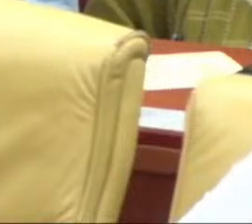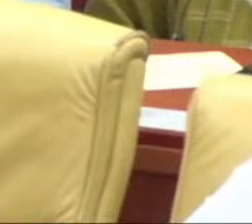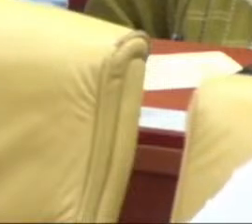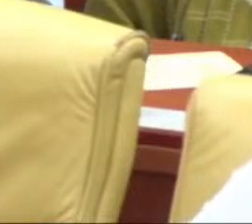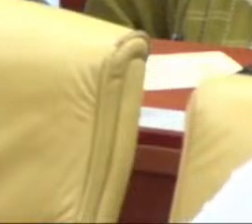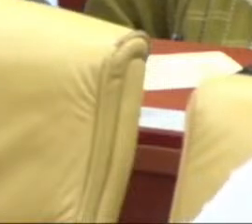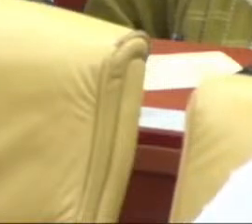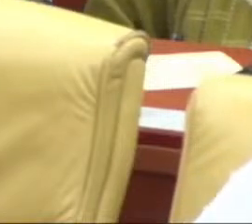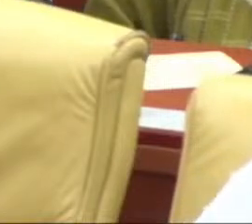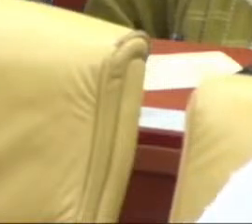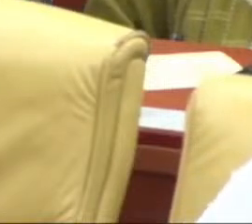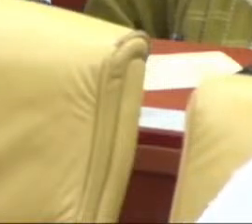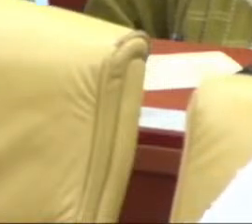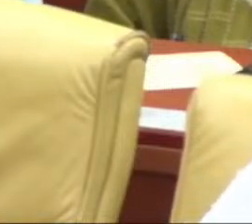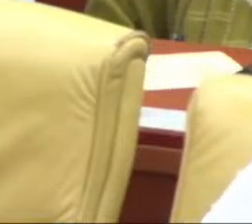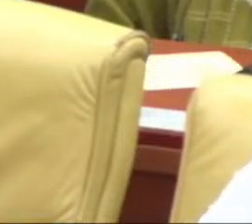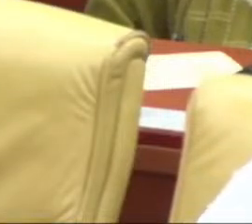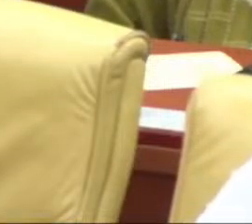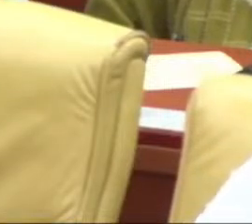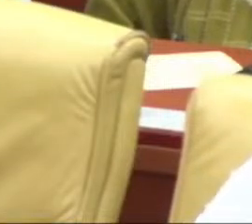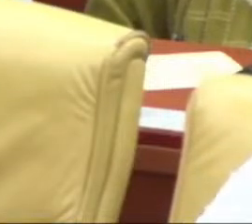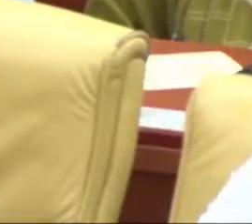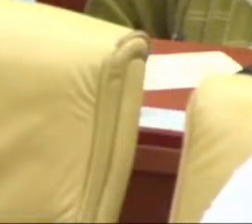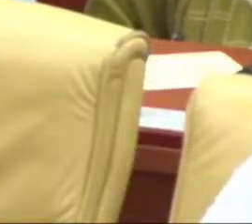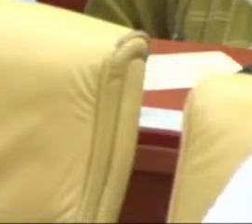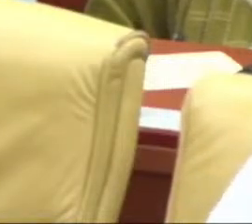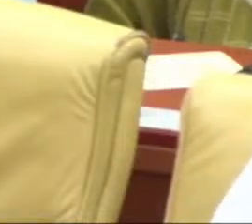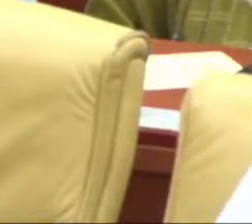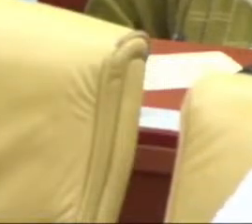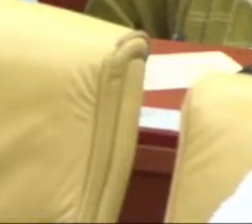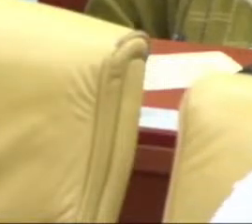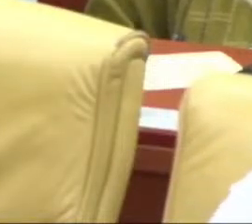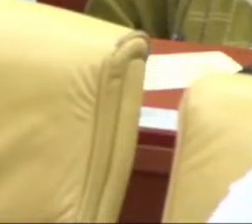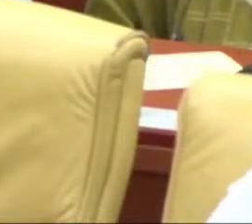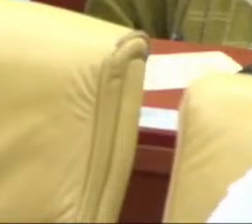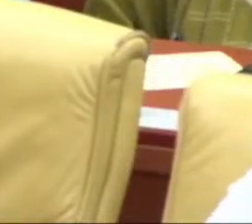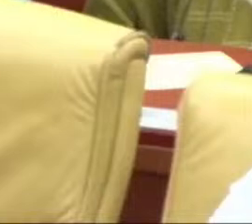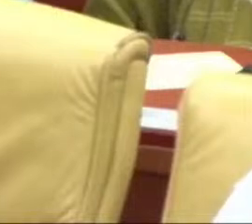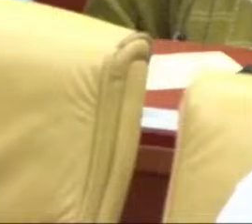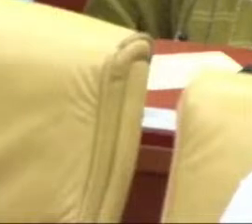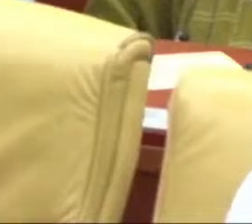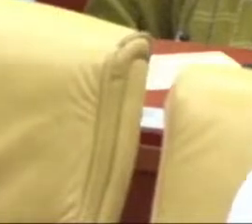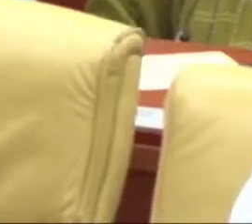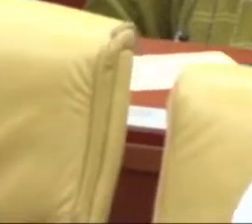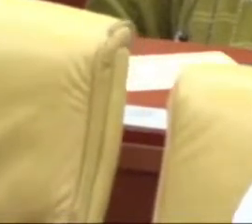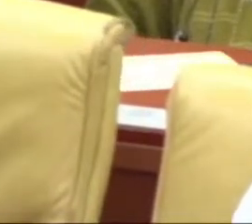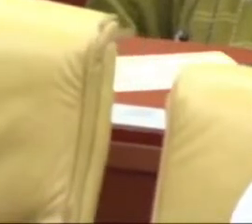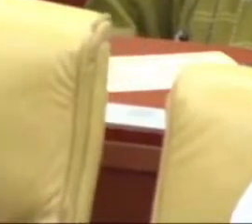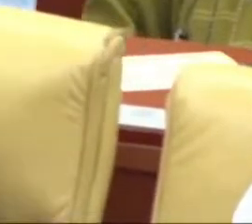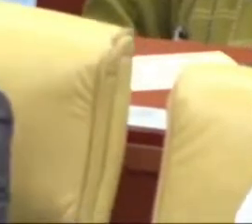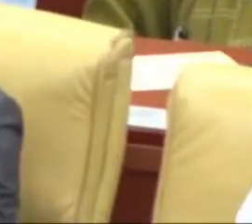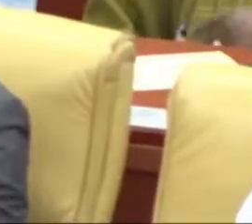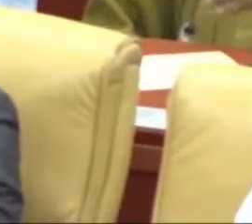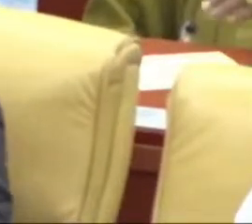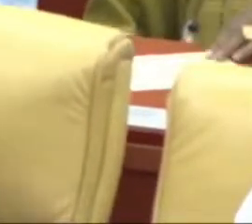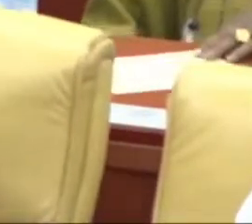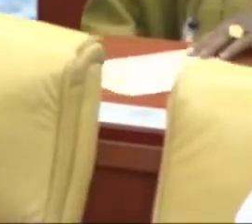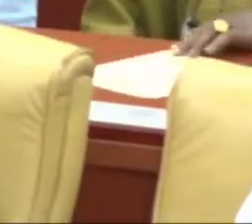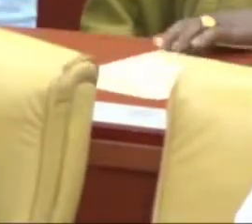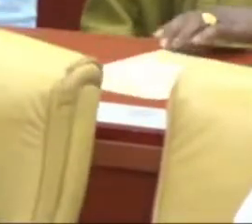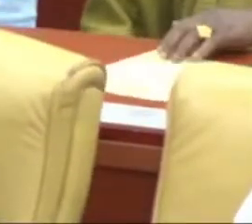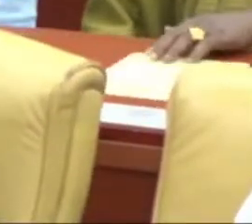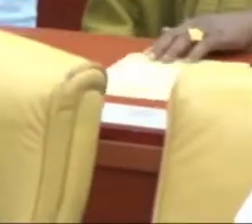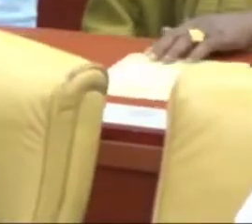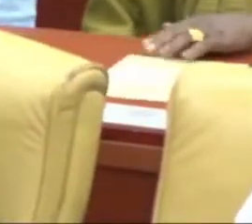Hold me. I interacted with him yesterday, so yes. table office, take note and do the necessary corrections.